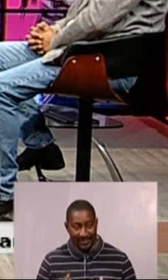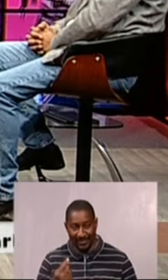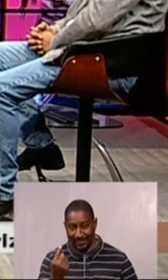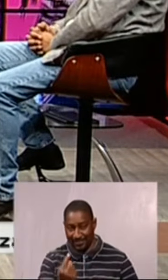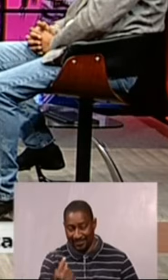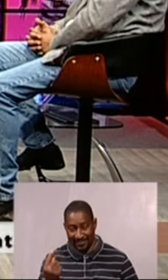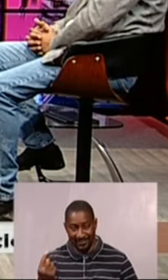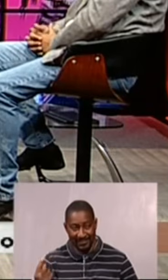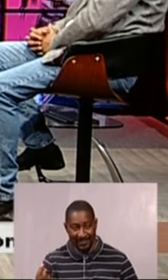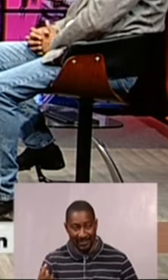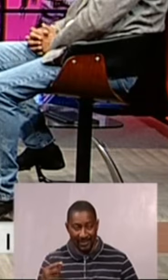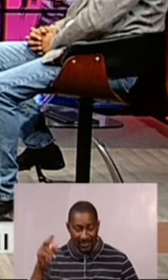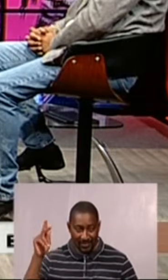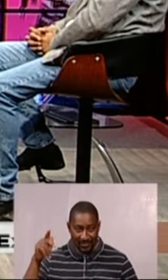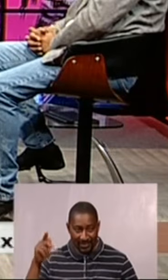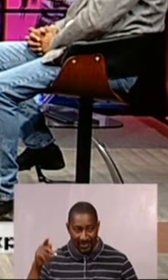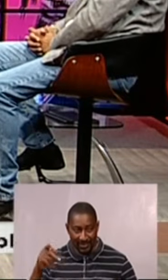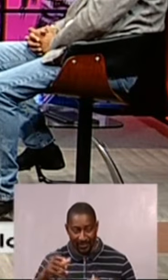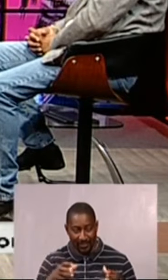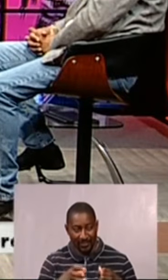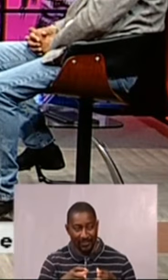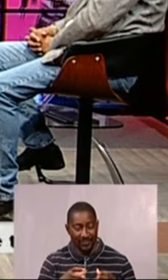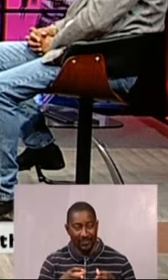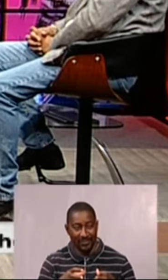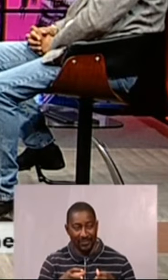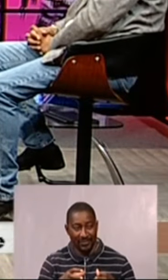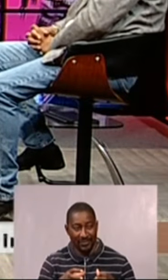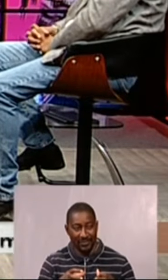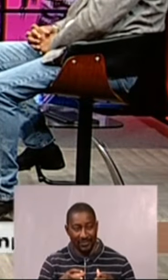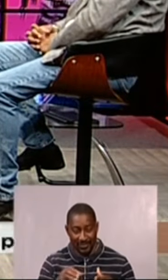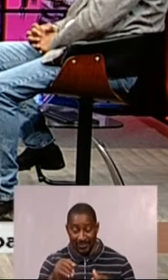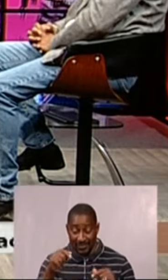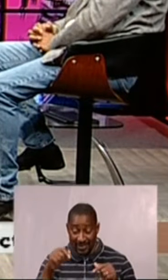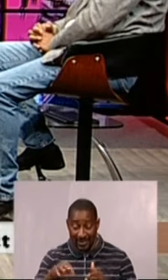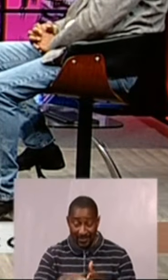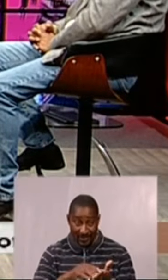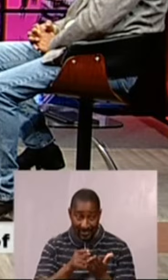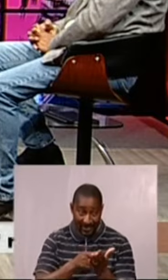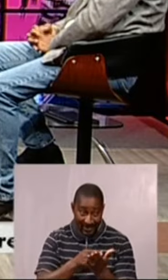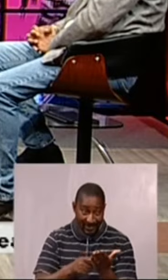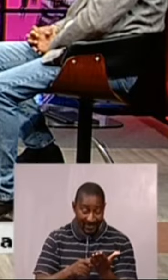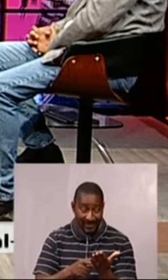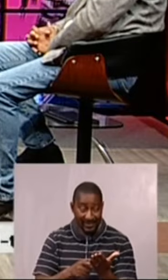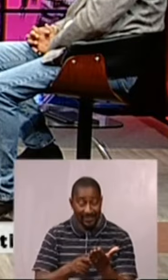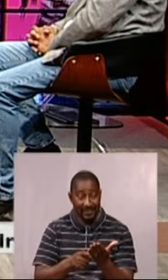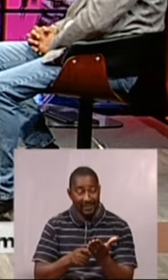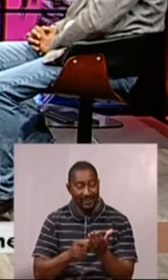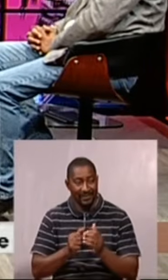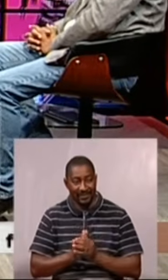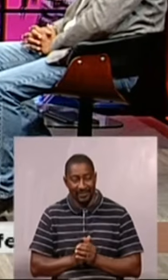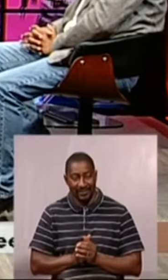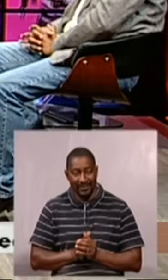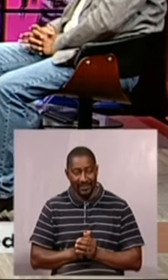or political parties who are running for in this upcoming elections, how do